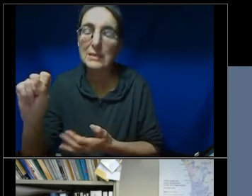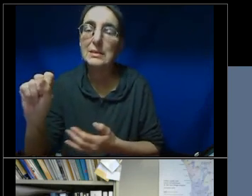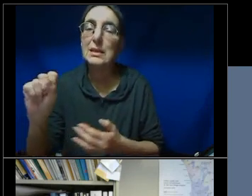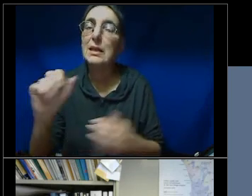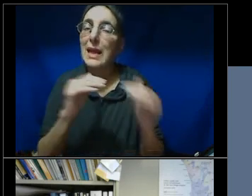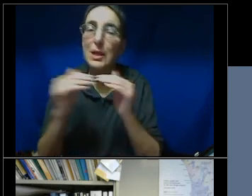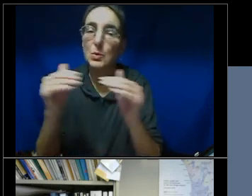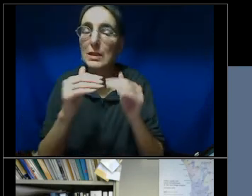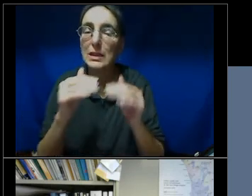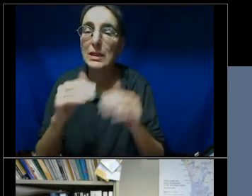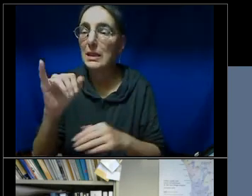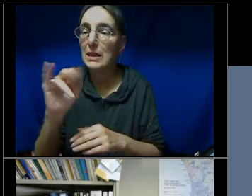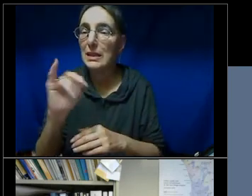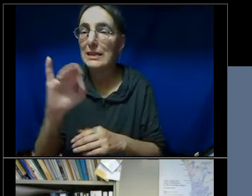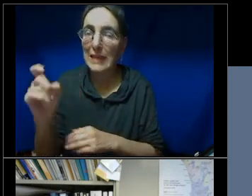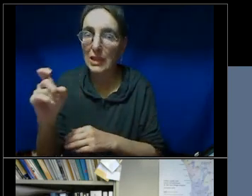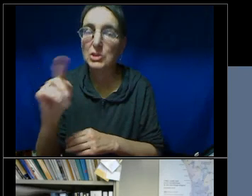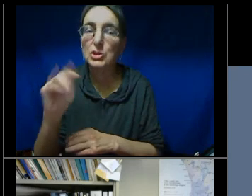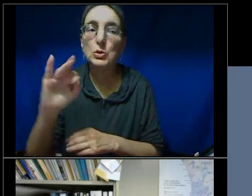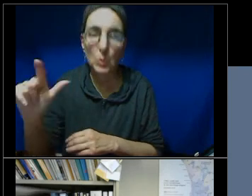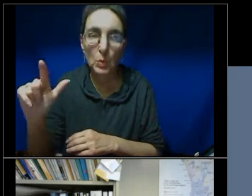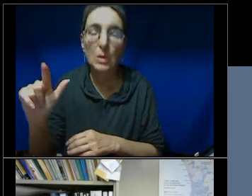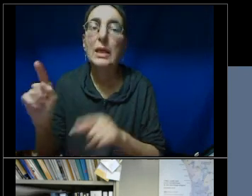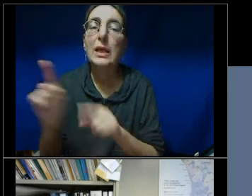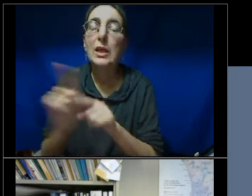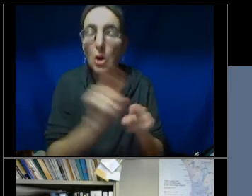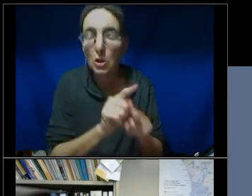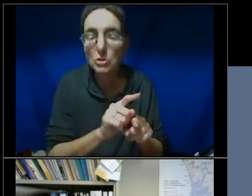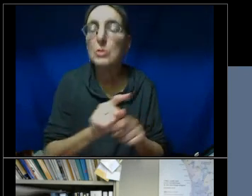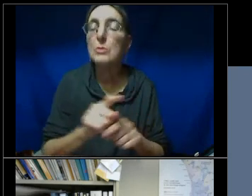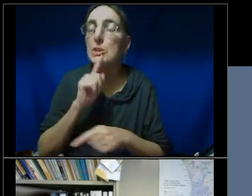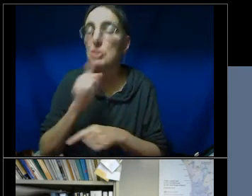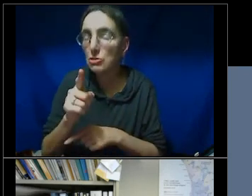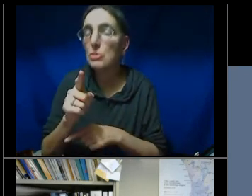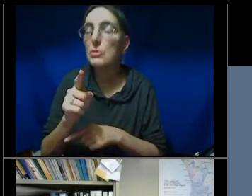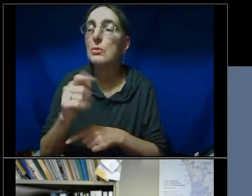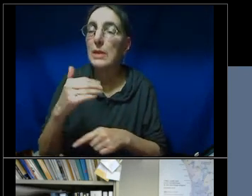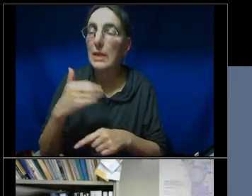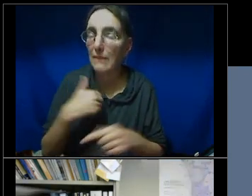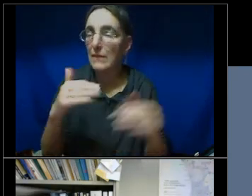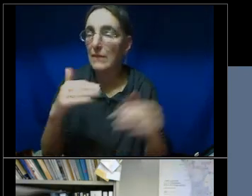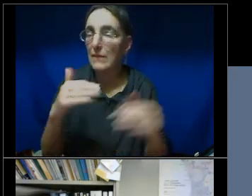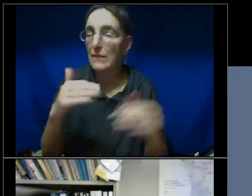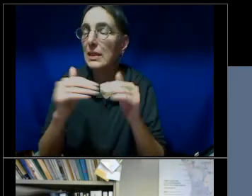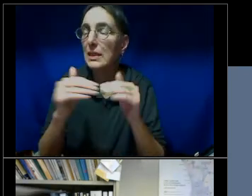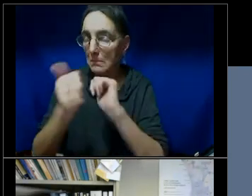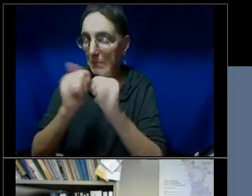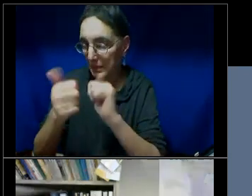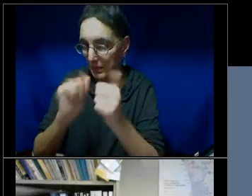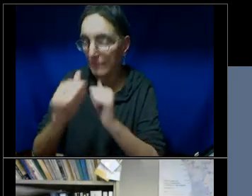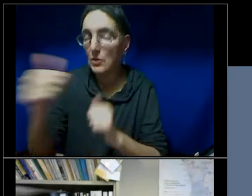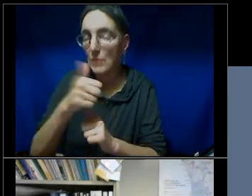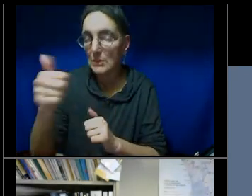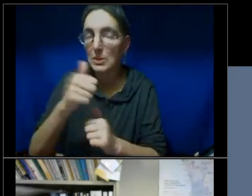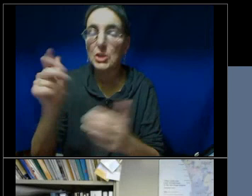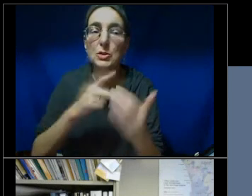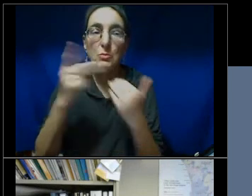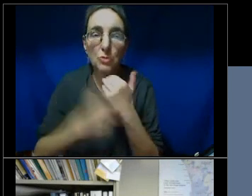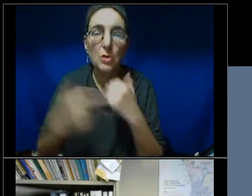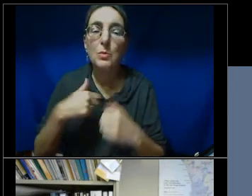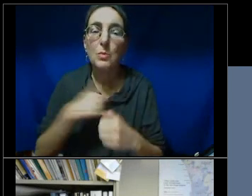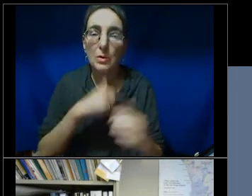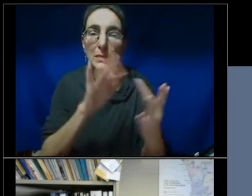which and also about ensuring equity in competitive transportation funding programs. And we'll be in touch with